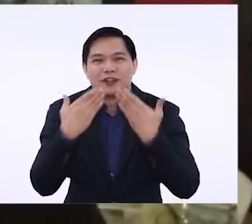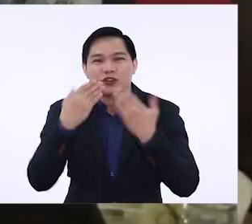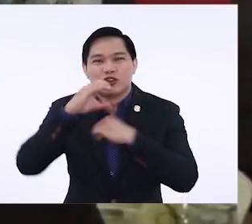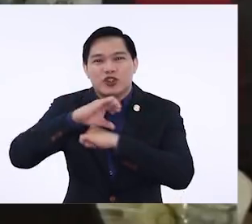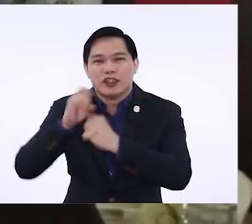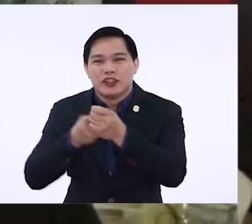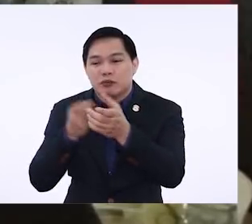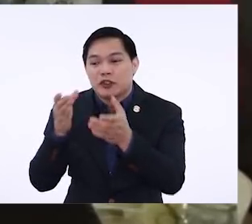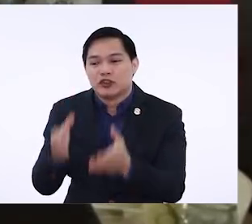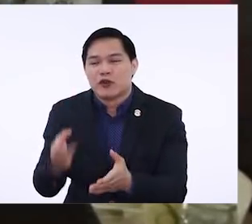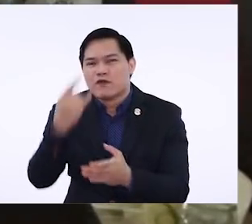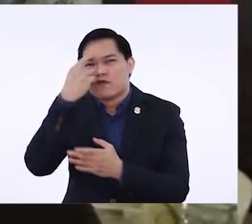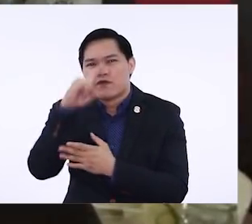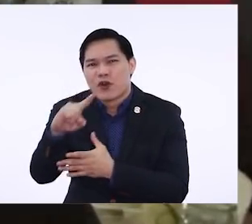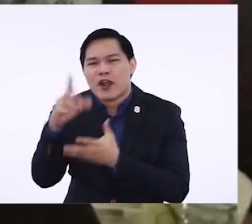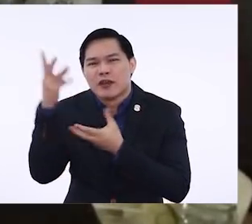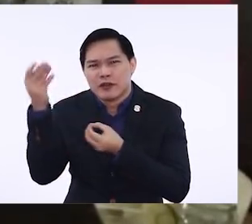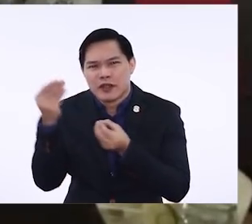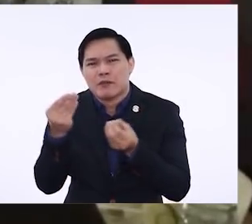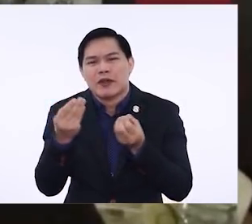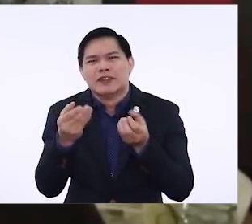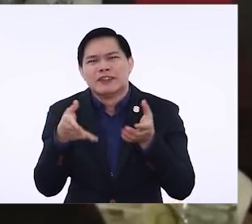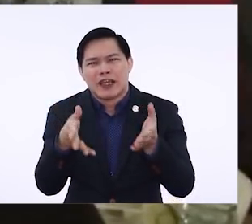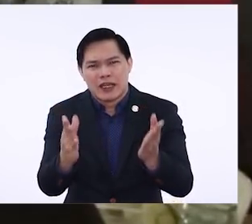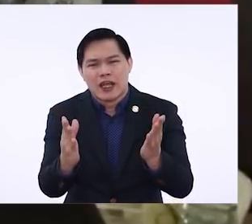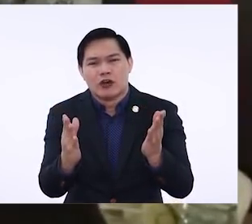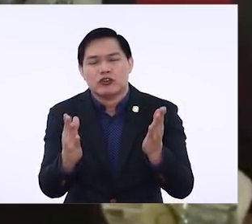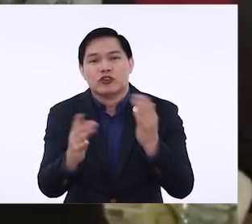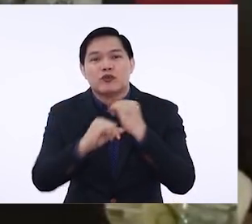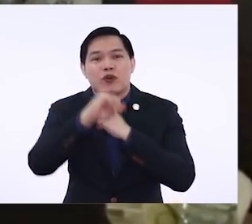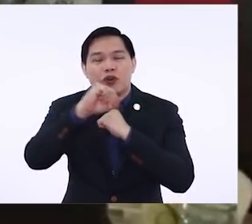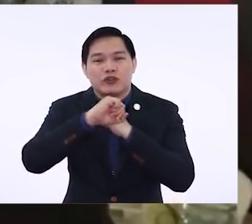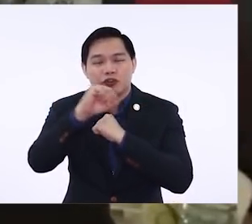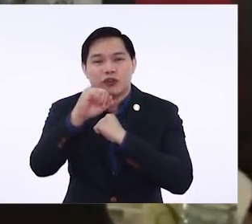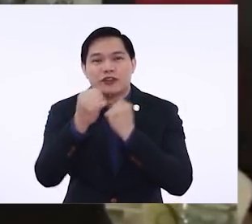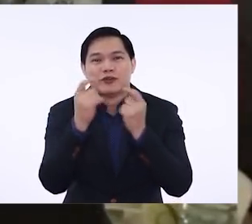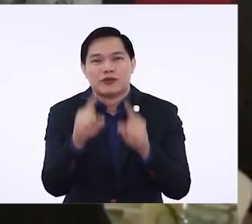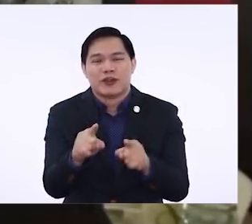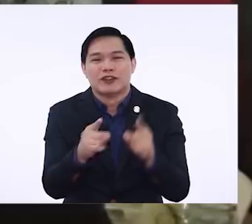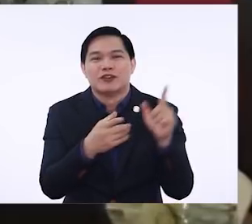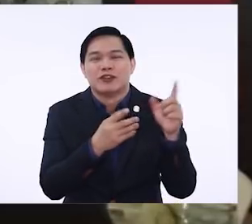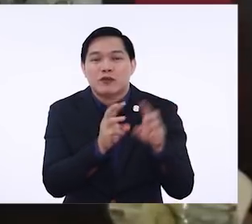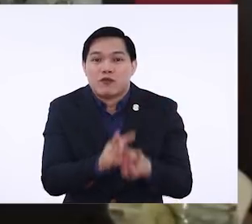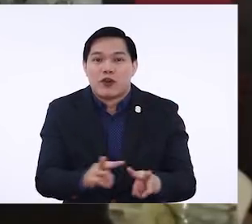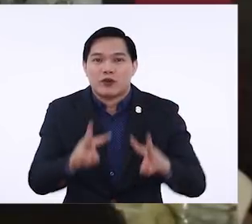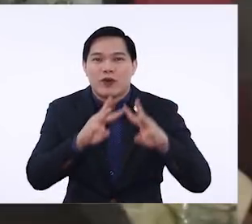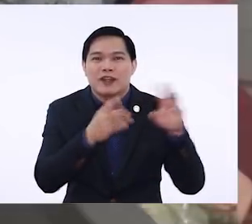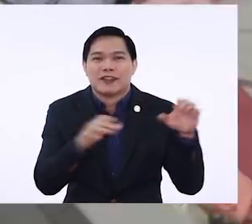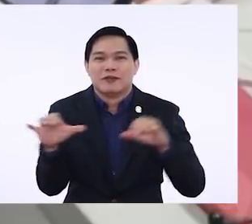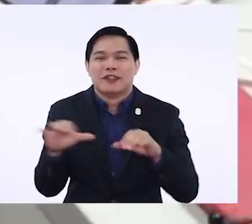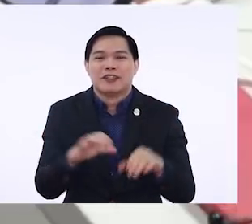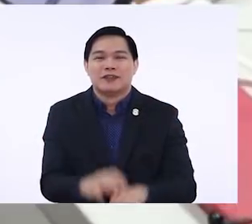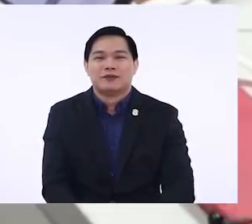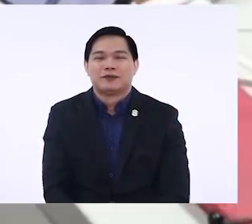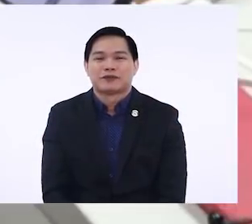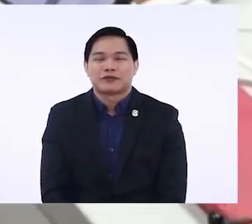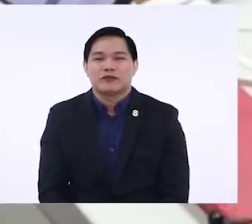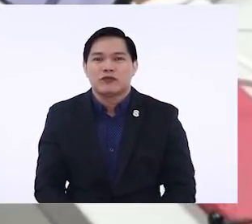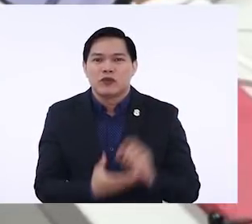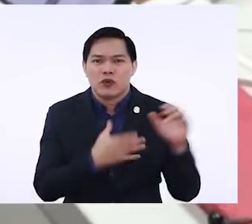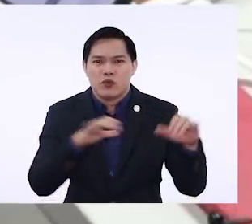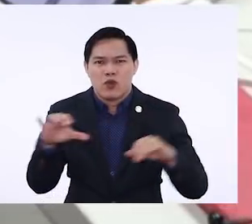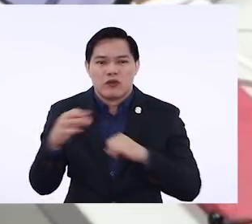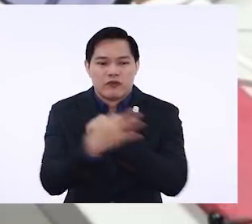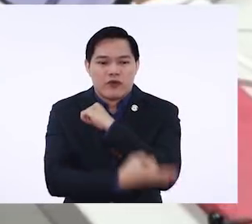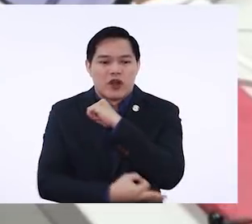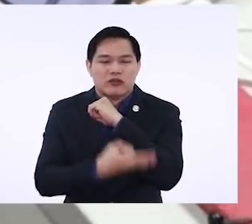church administration for granting us approval to launch and implement this worthwhile activity. Working in a